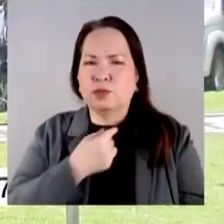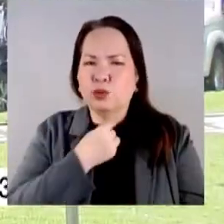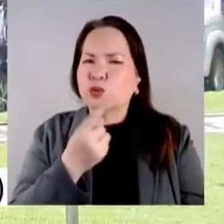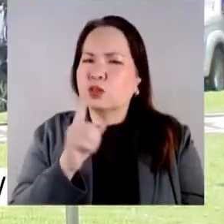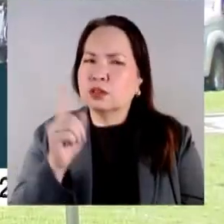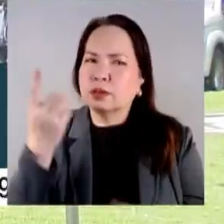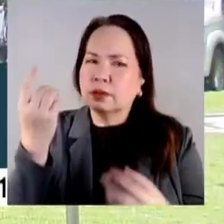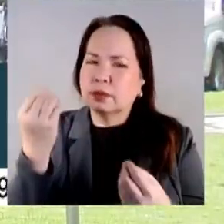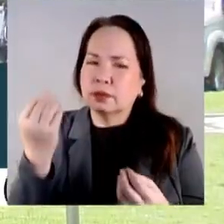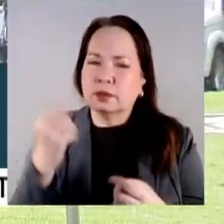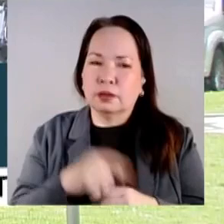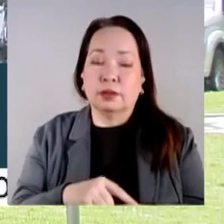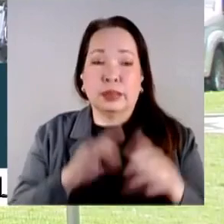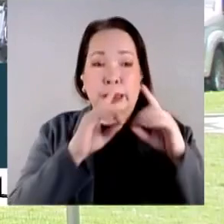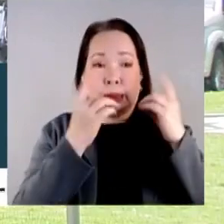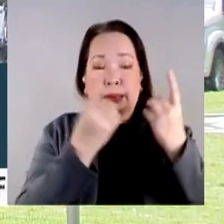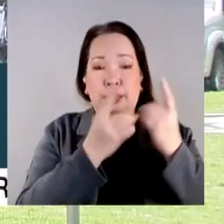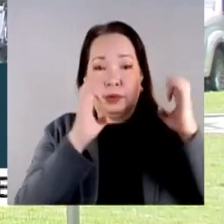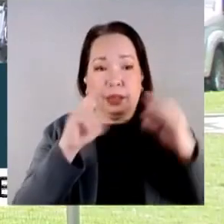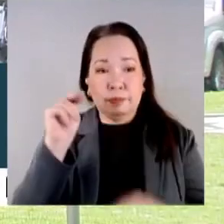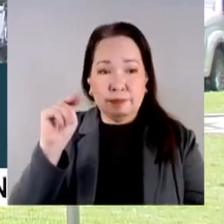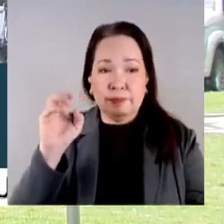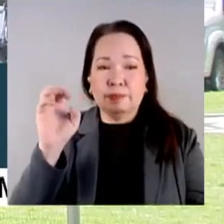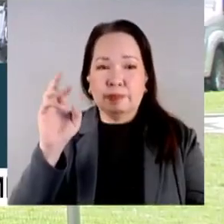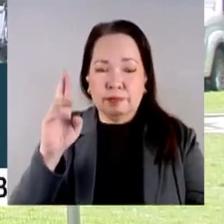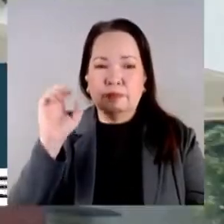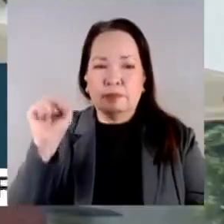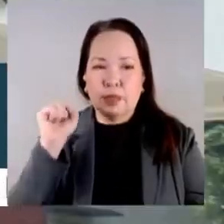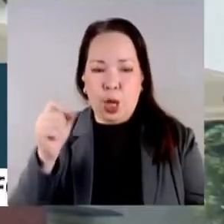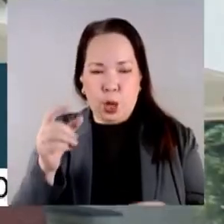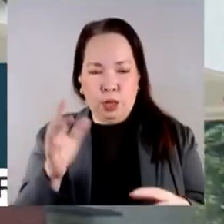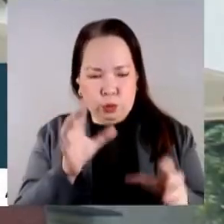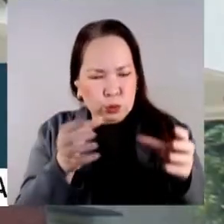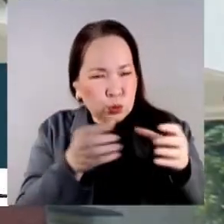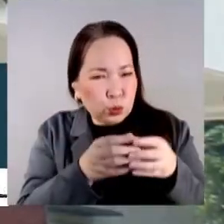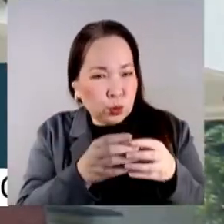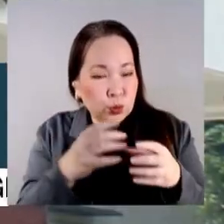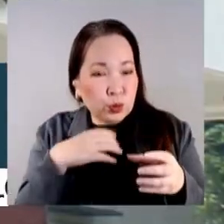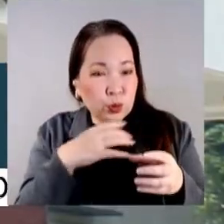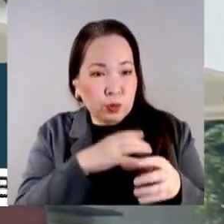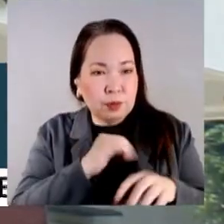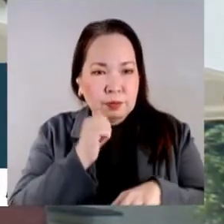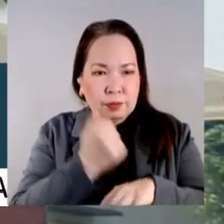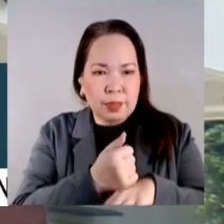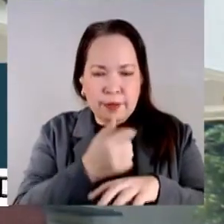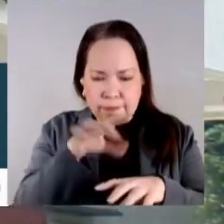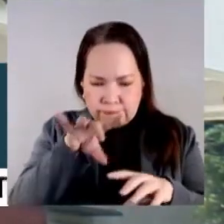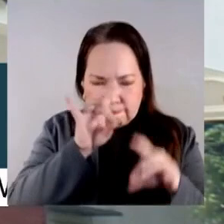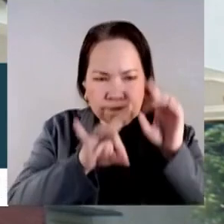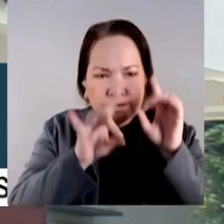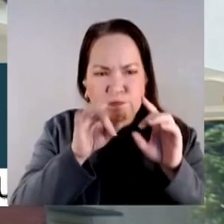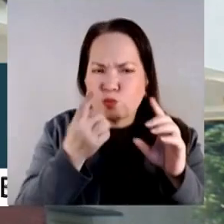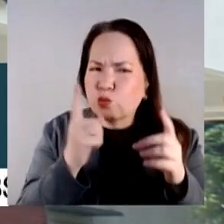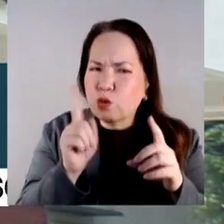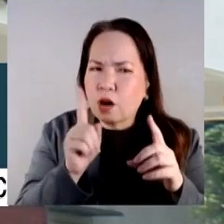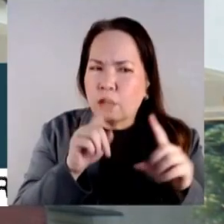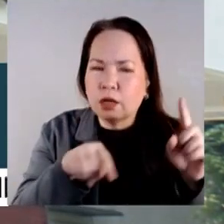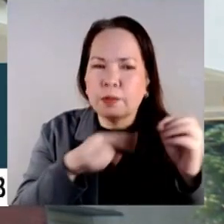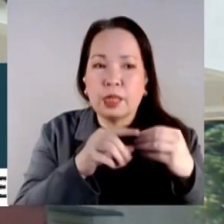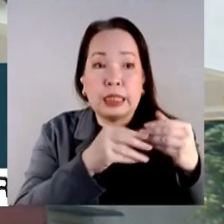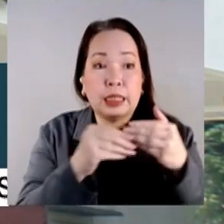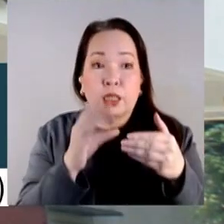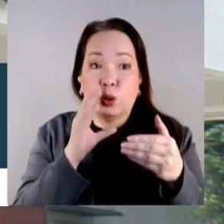Termina, the DepEd NCR said the committee, it has formed a fact-finding committee that will be led by